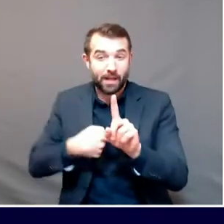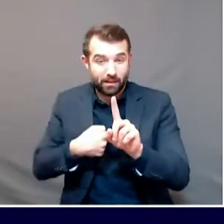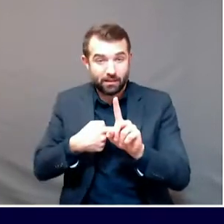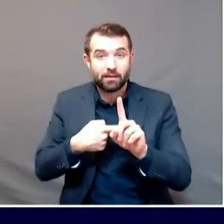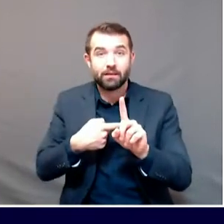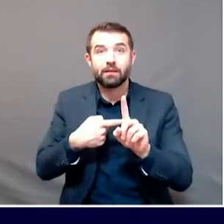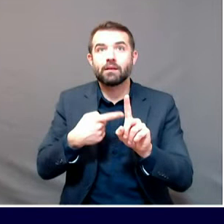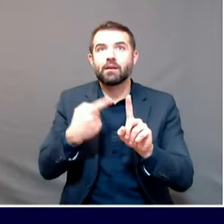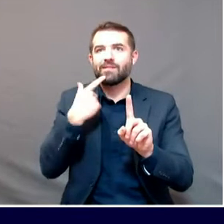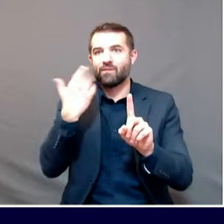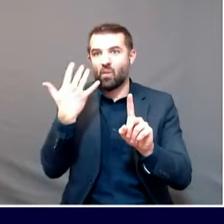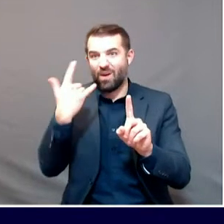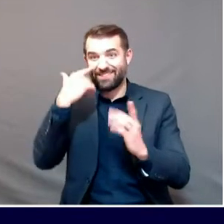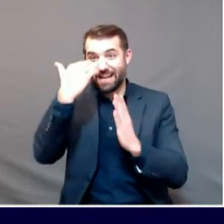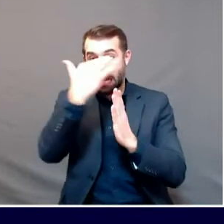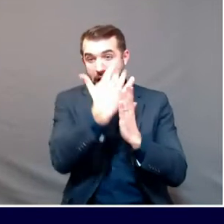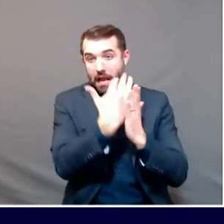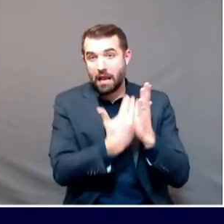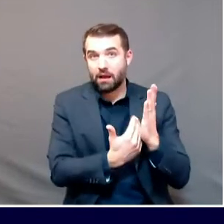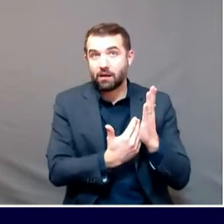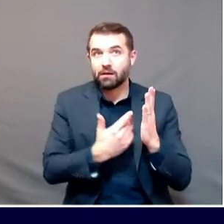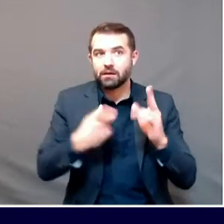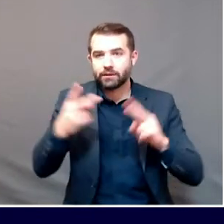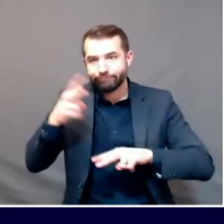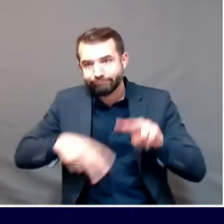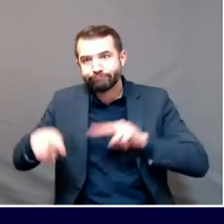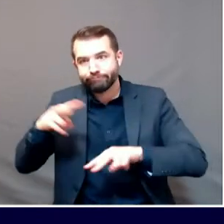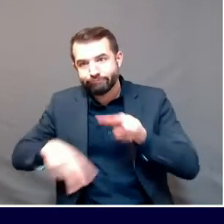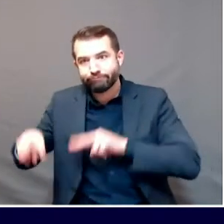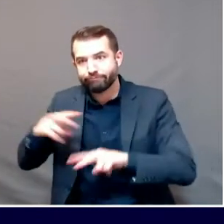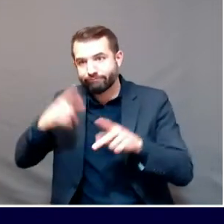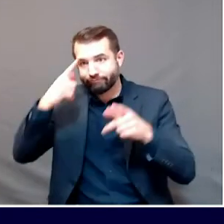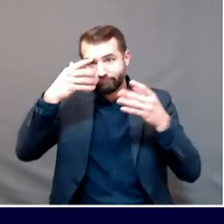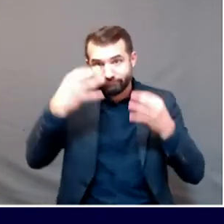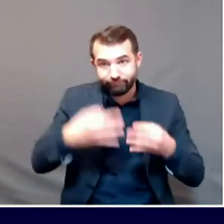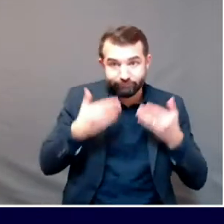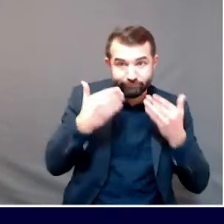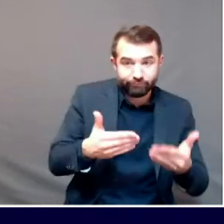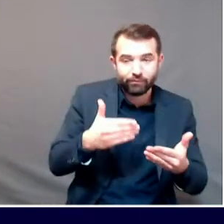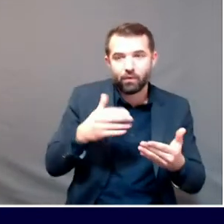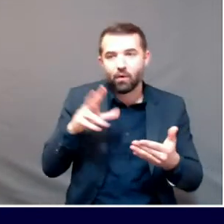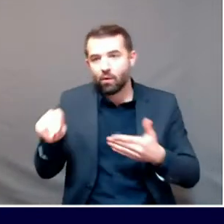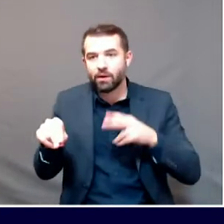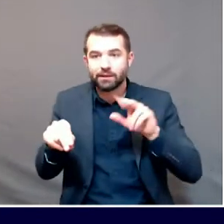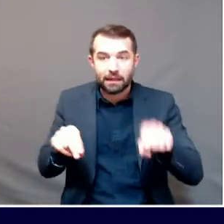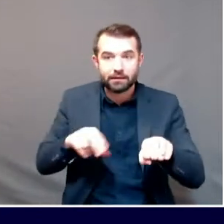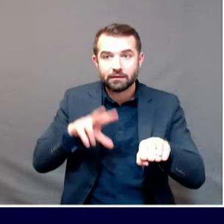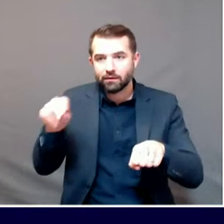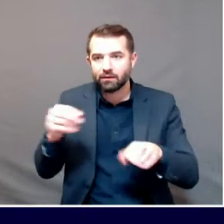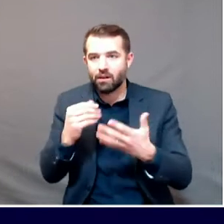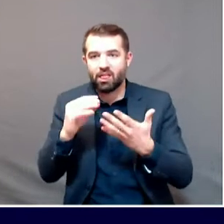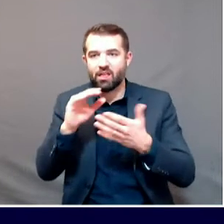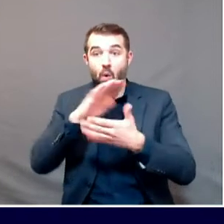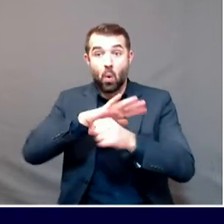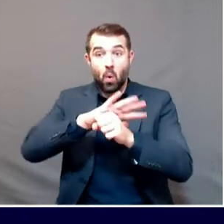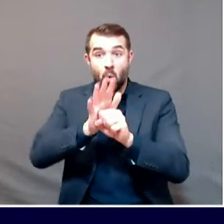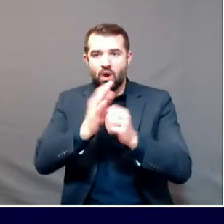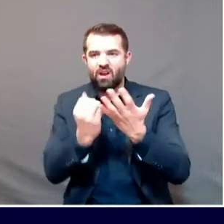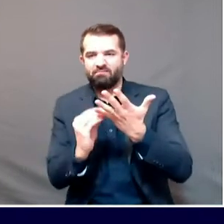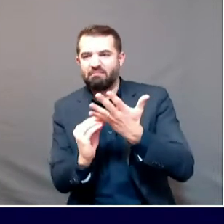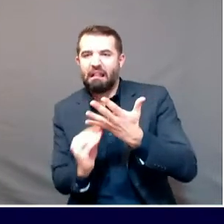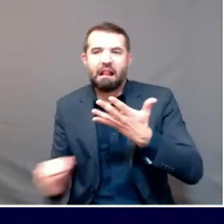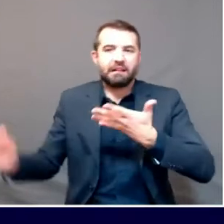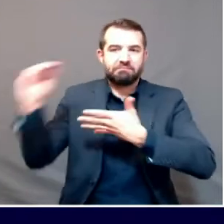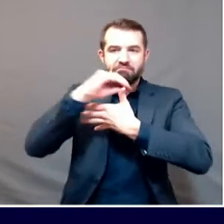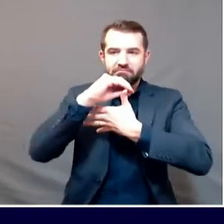There's another factor that differentiates COVID vaccine from other vaccines, and that is, sadly, just